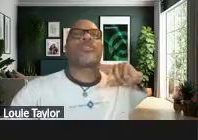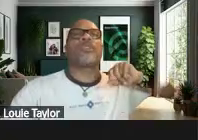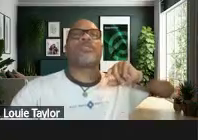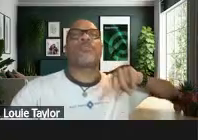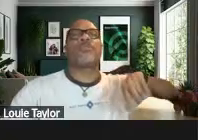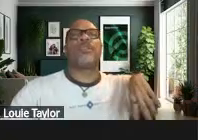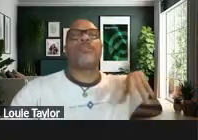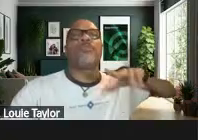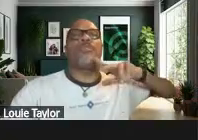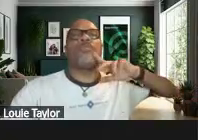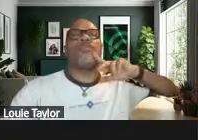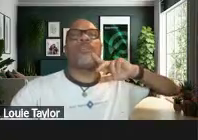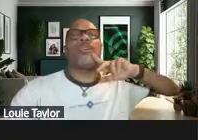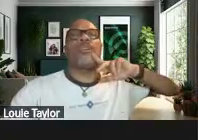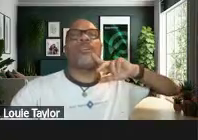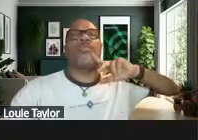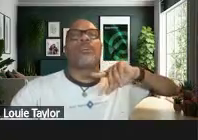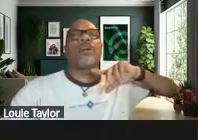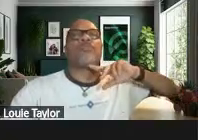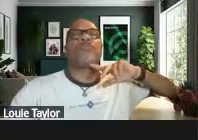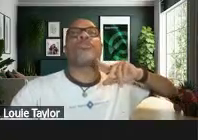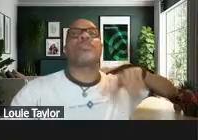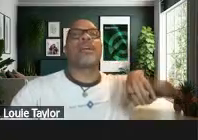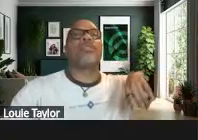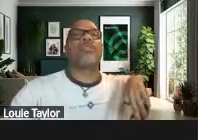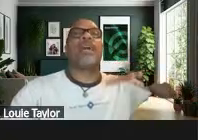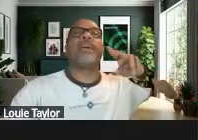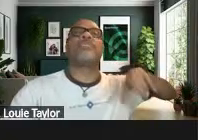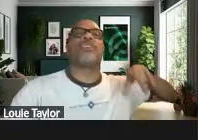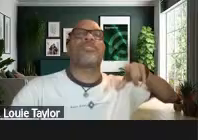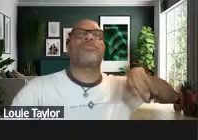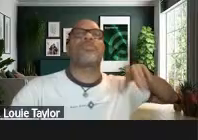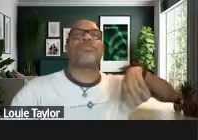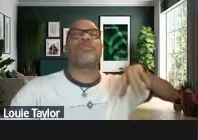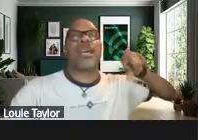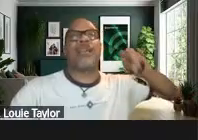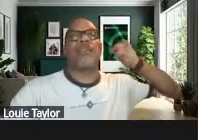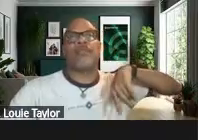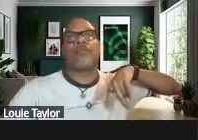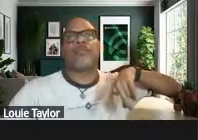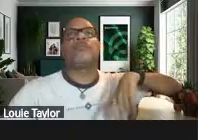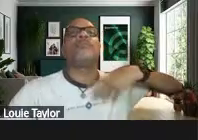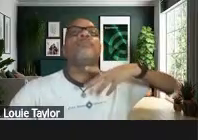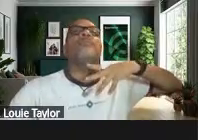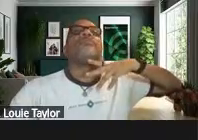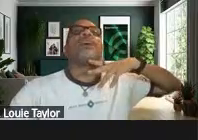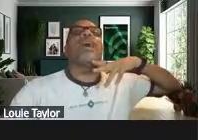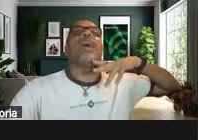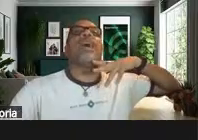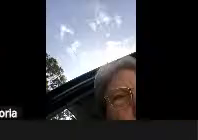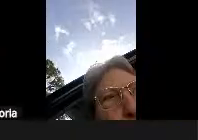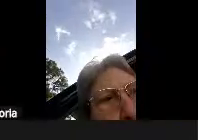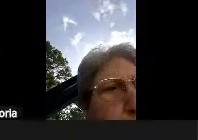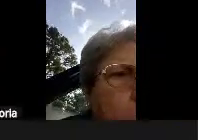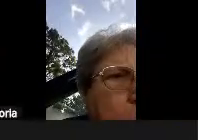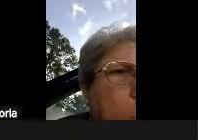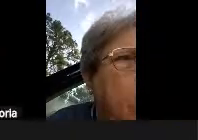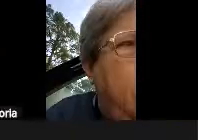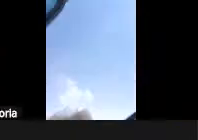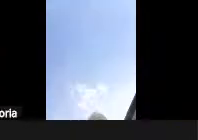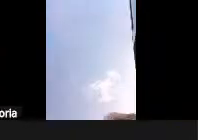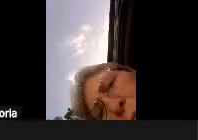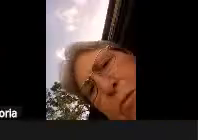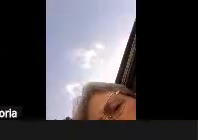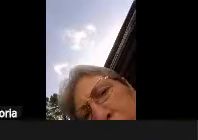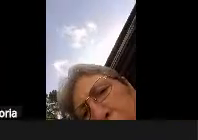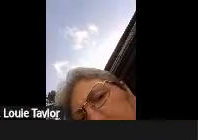There's also an opportunity where you can get the drops more discounted and share this with others and earn. And it says, okay, which one of those